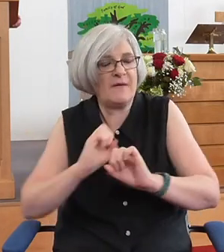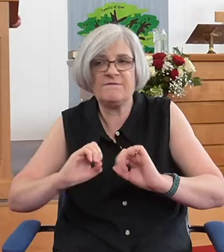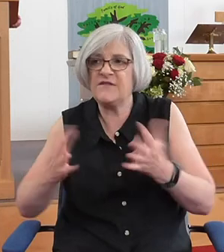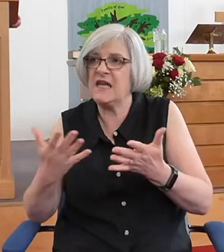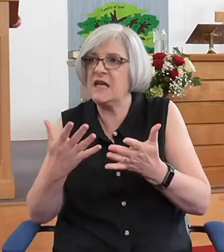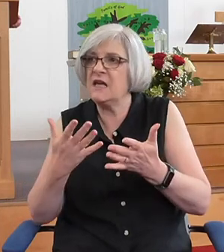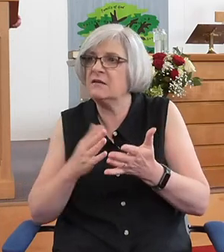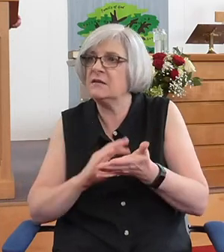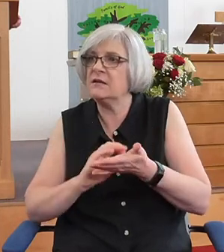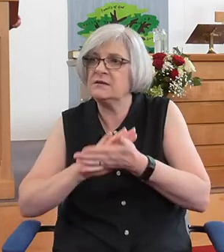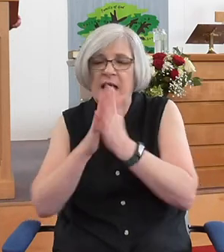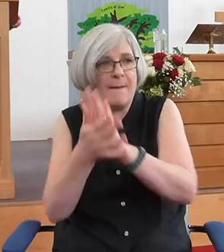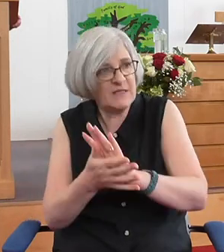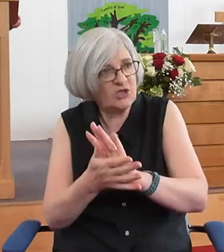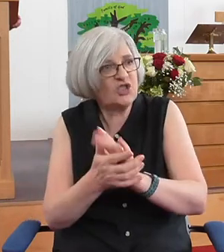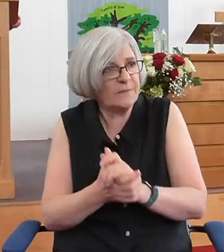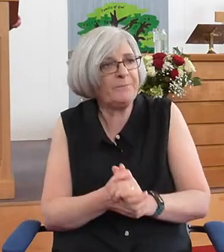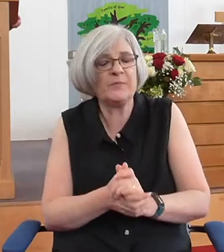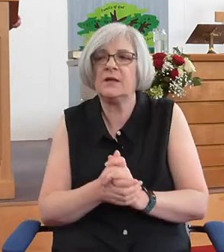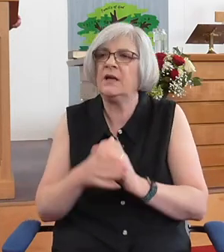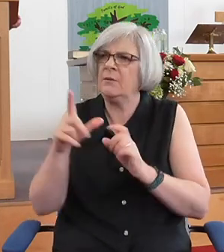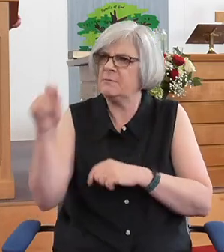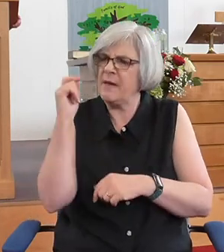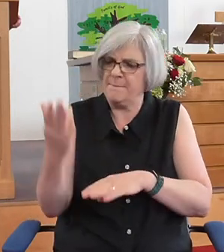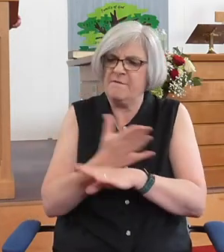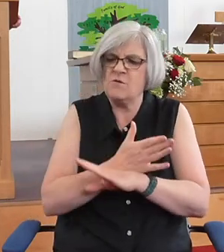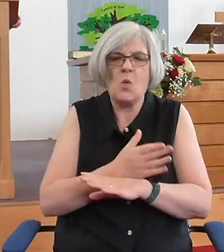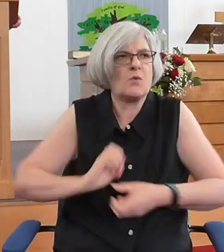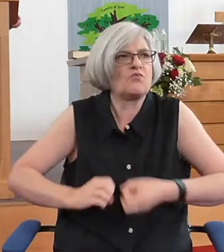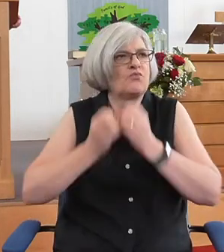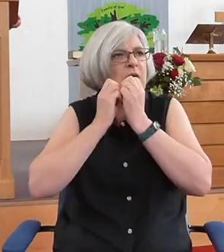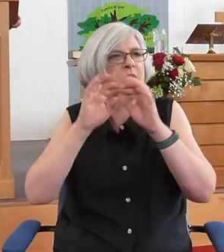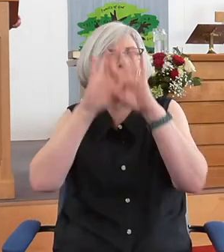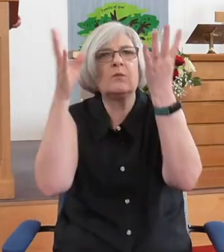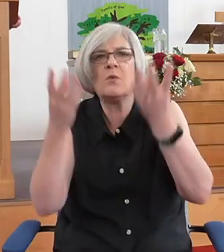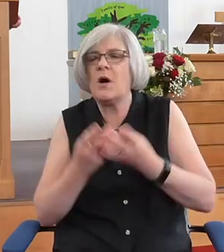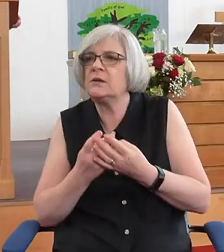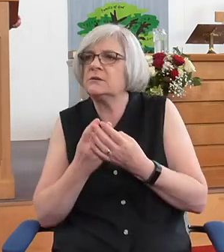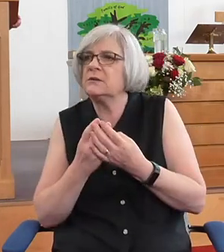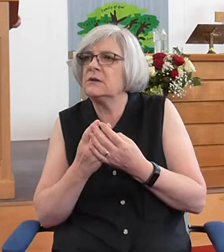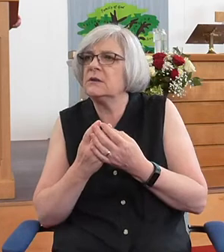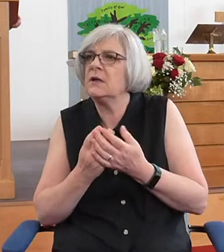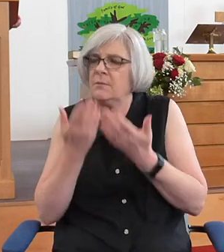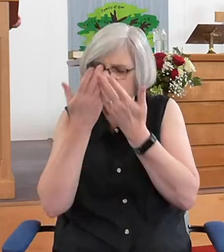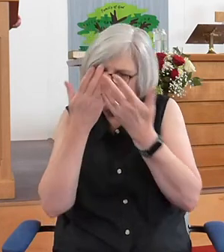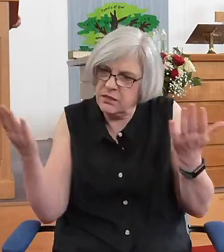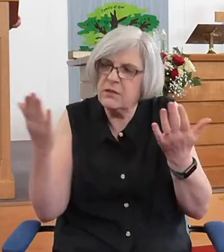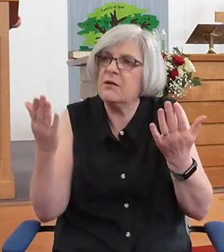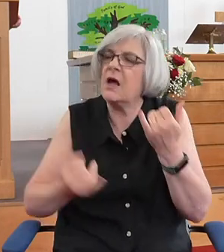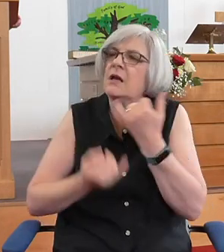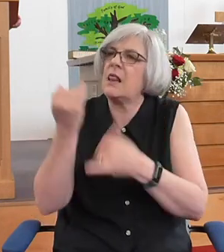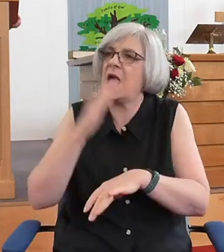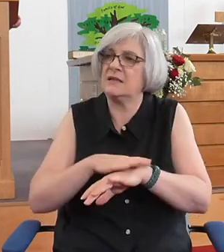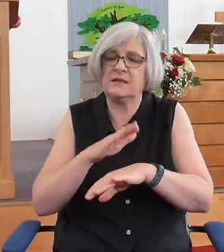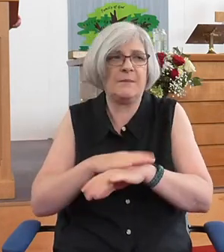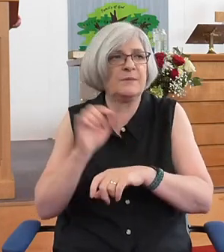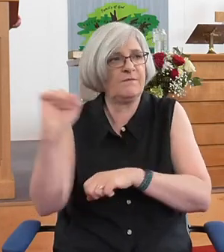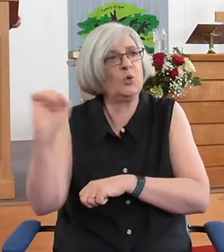was chosen before the creation of the world, but was revealed in these last times for your